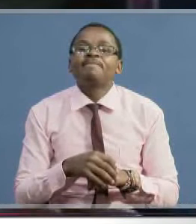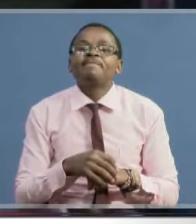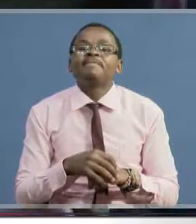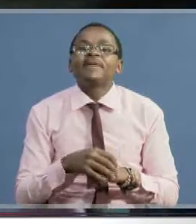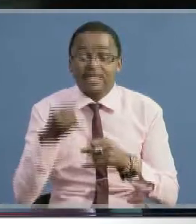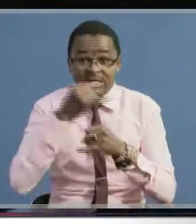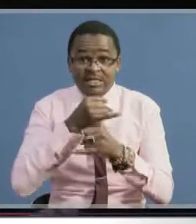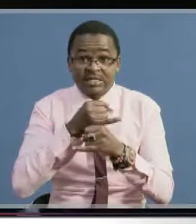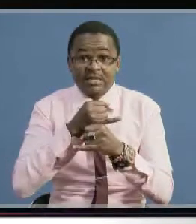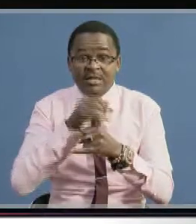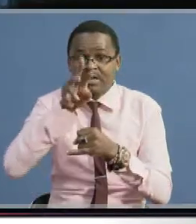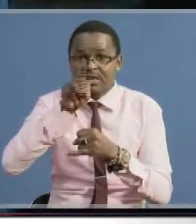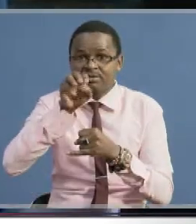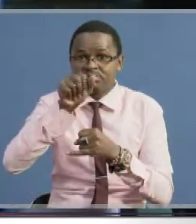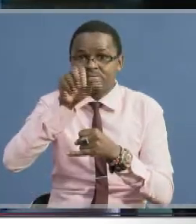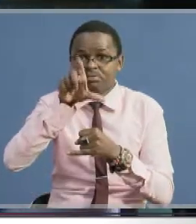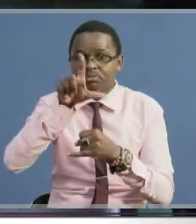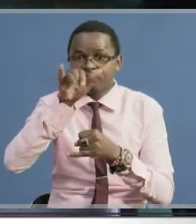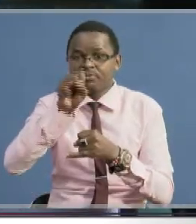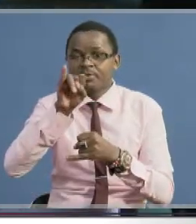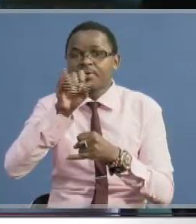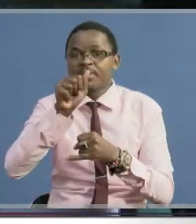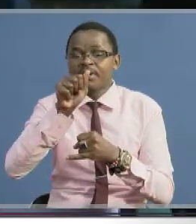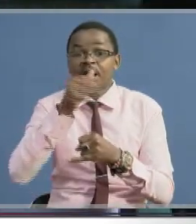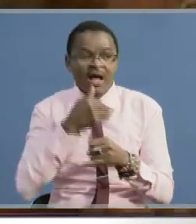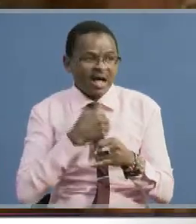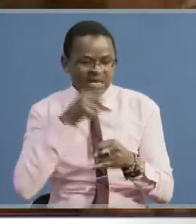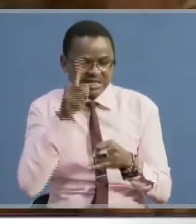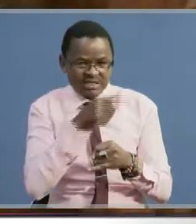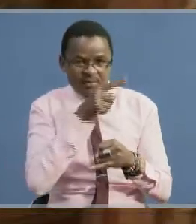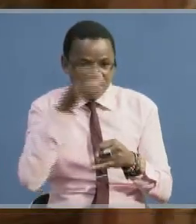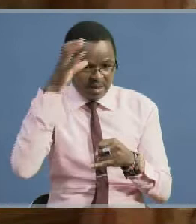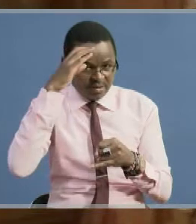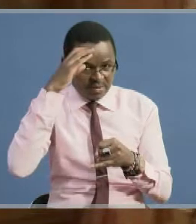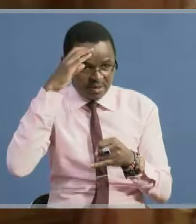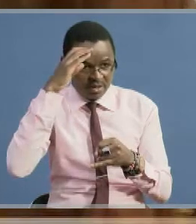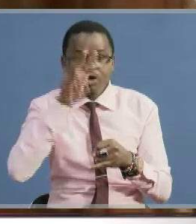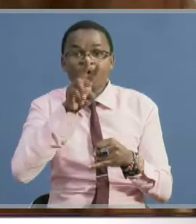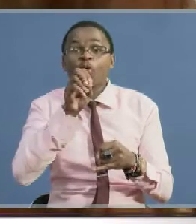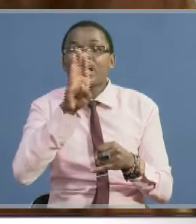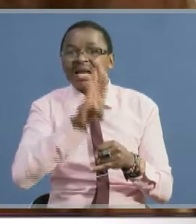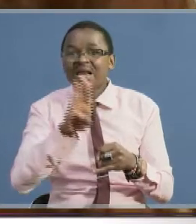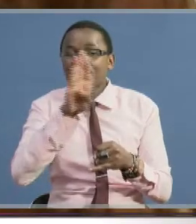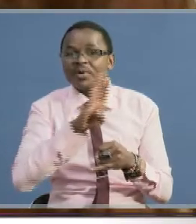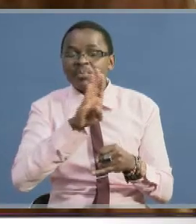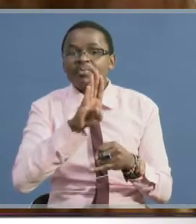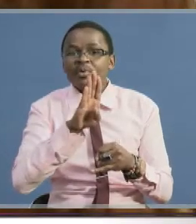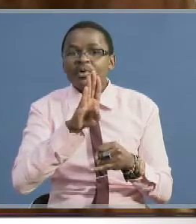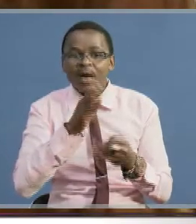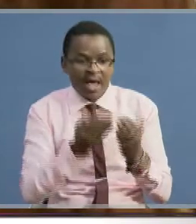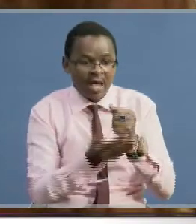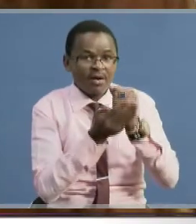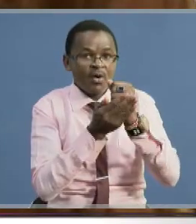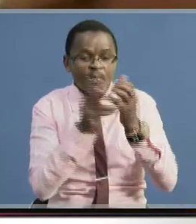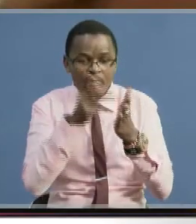Crossing borders, Malaysia's Prime Minister Mahathir Mohamad has cancelled the Chinese-funded $20 billion East Coast Rail